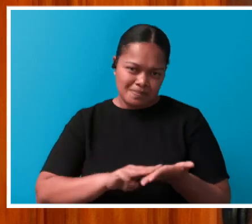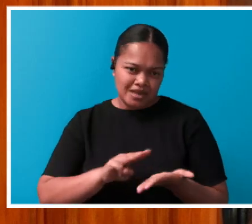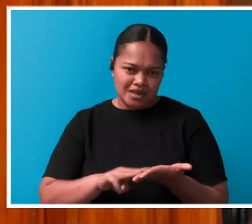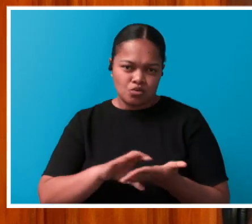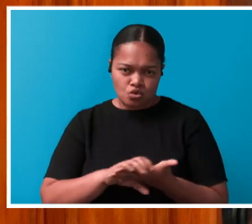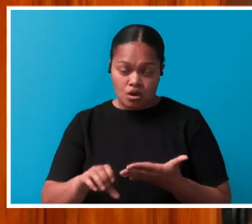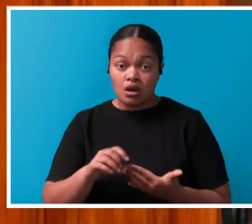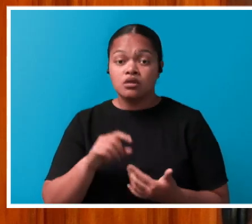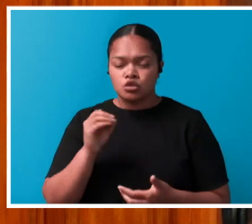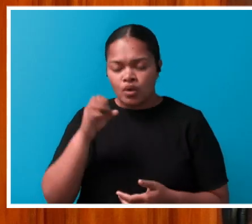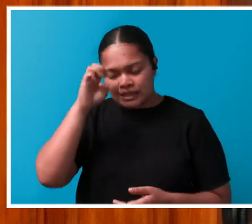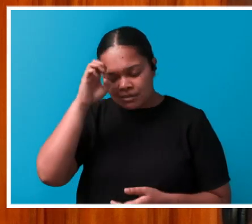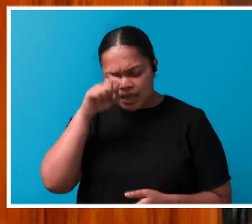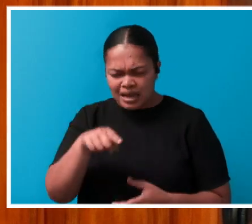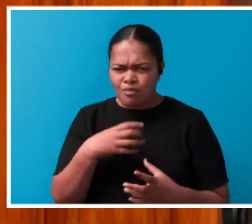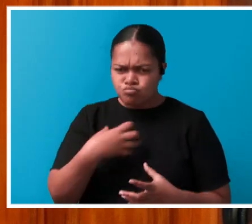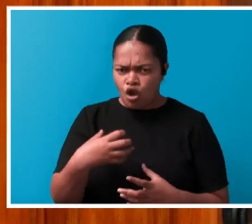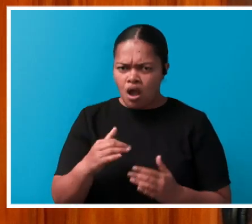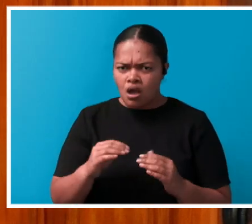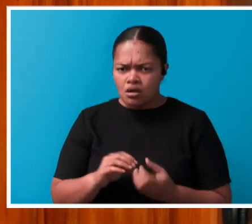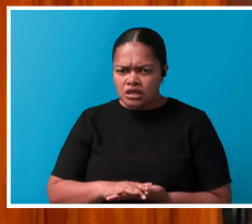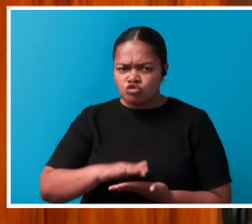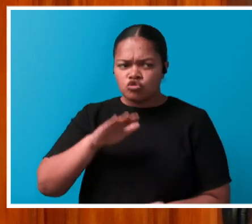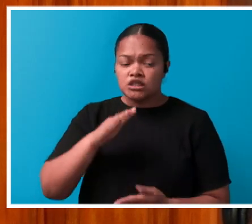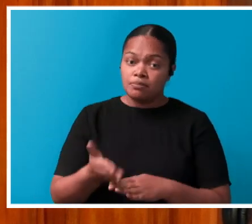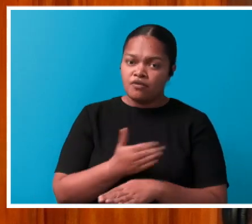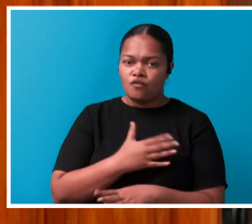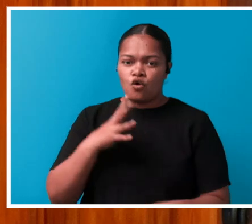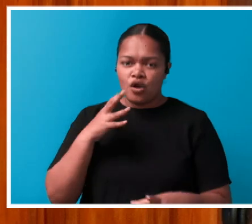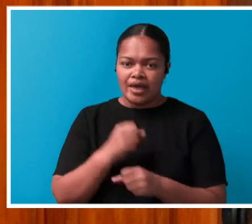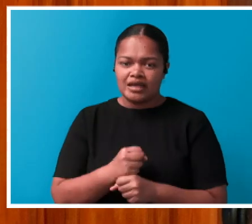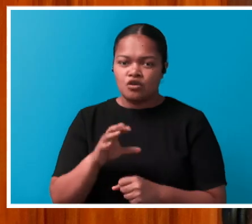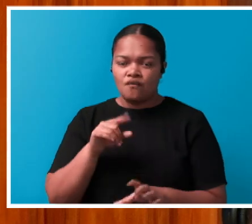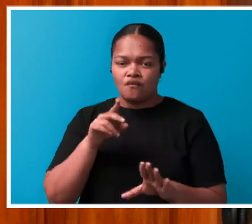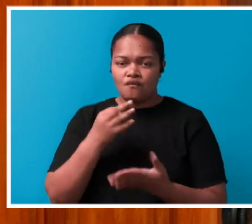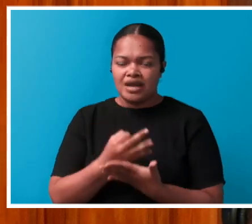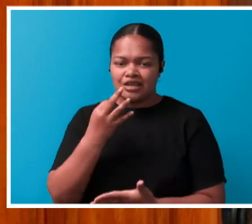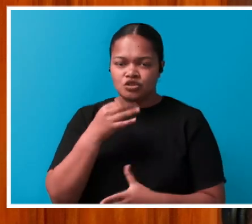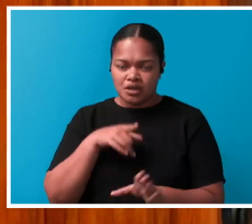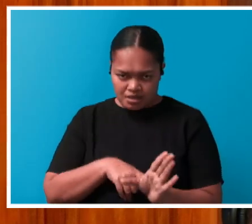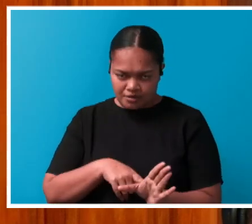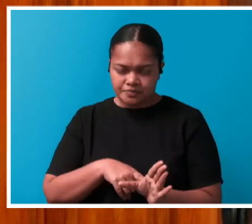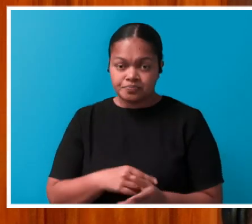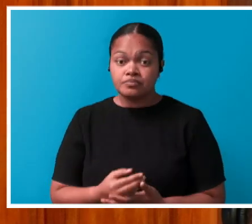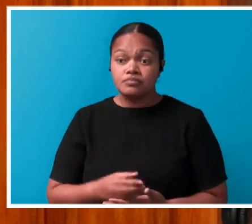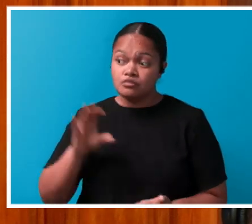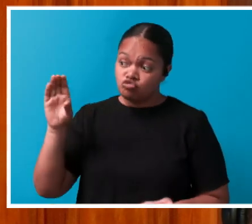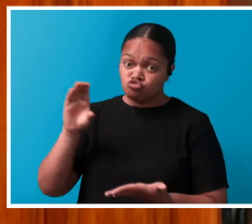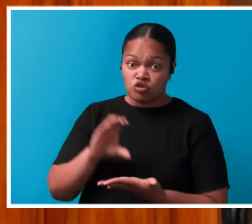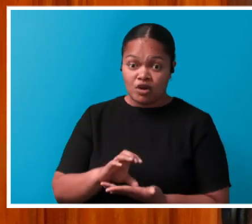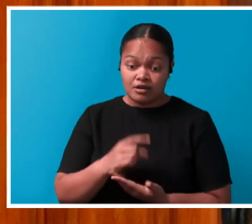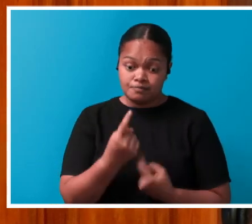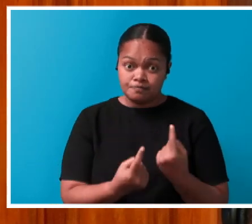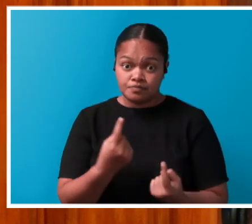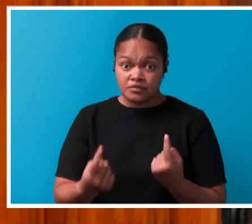expect this number to further increase before the end of the financial year. Mr. Speaker, sir, the grant recipients encompass the